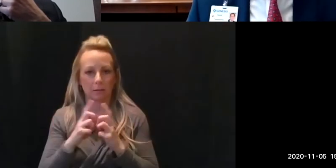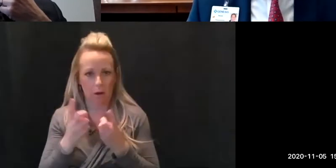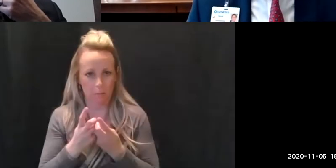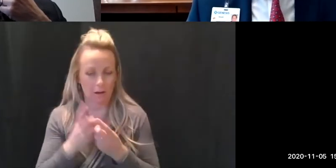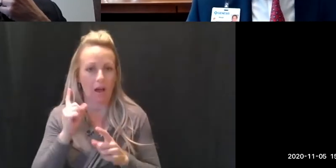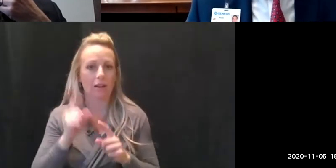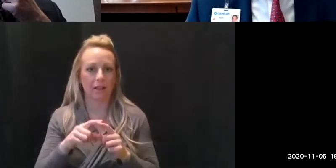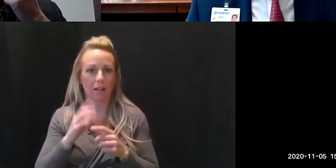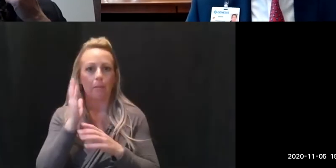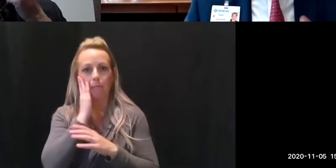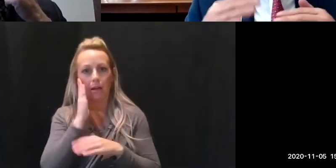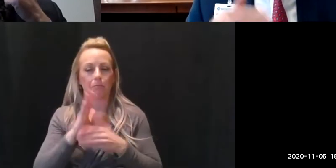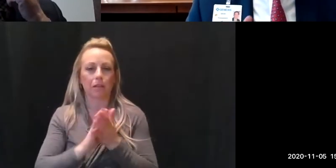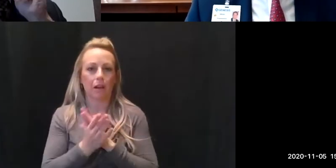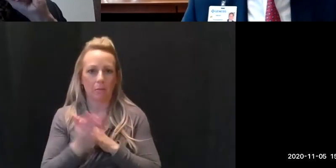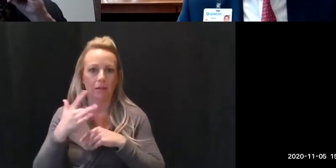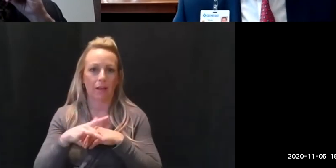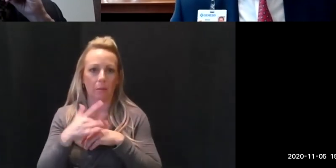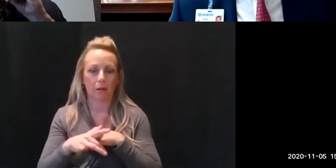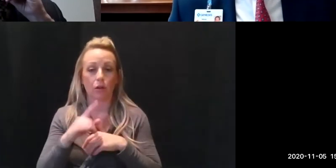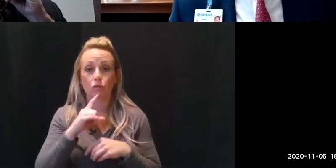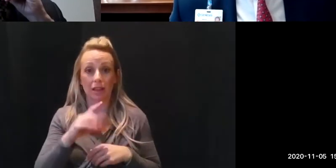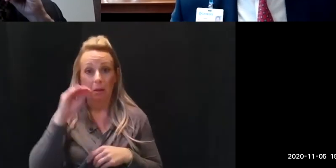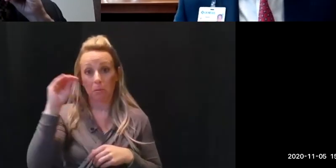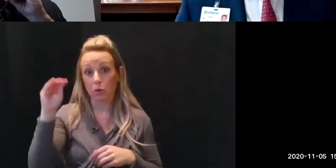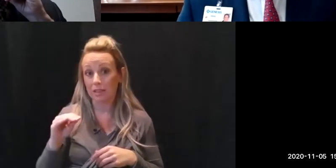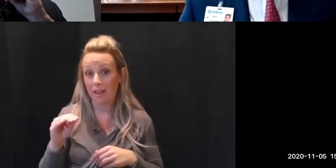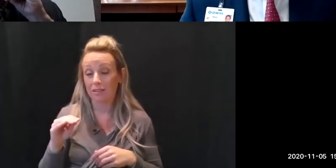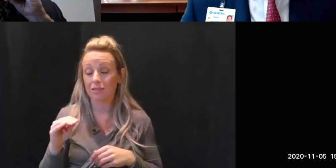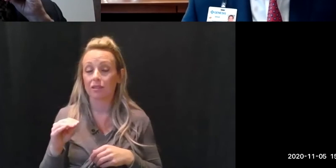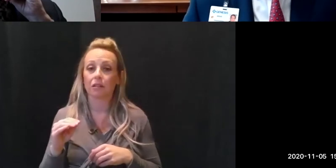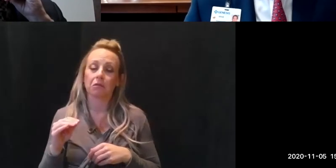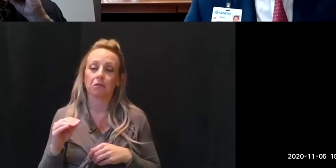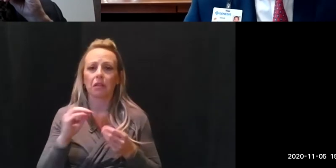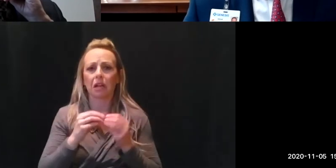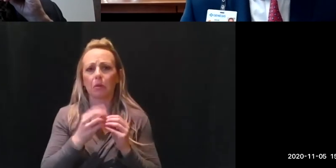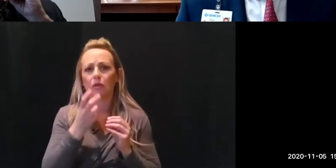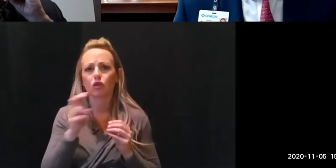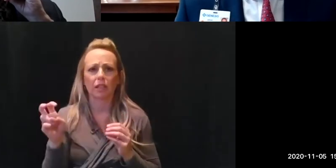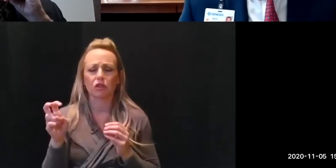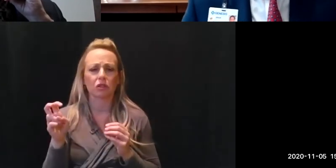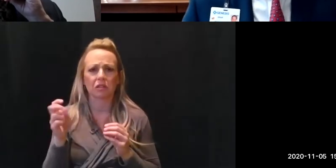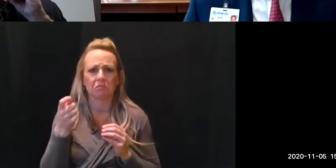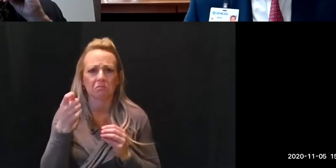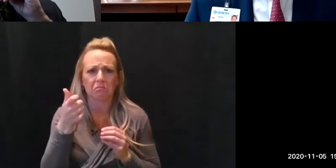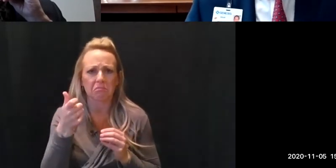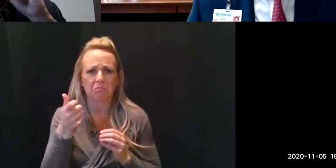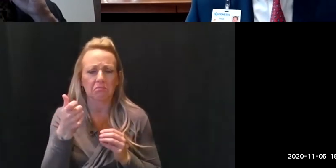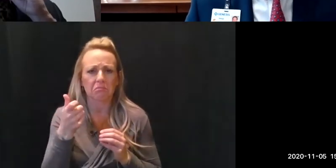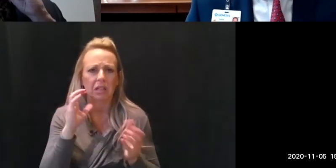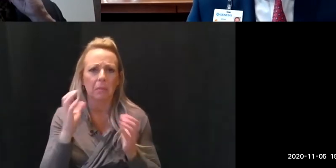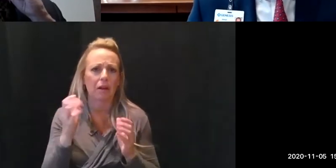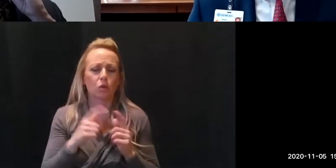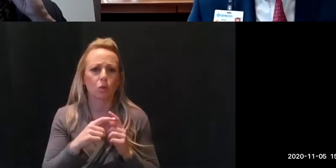We really are not, on a percentage basis, the number of transfers we're doing right now is very small compared to the total number